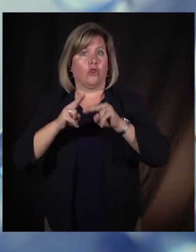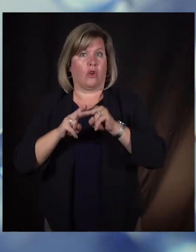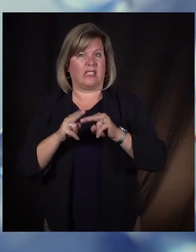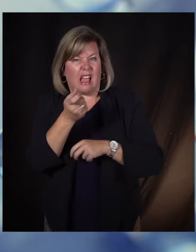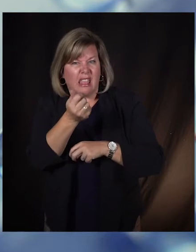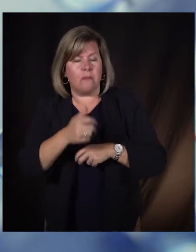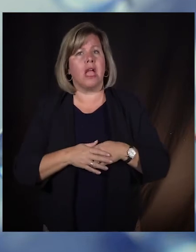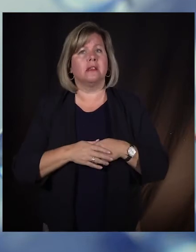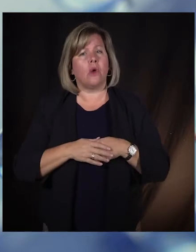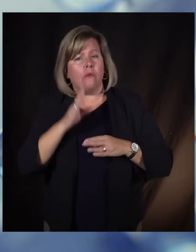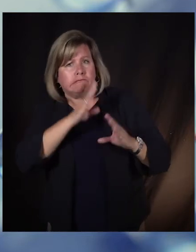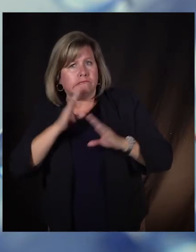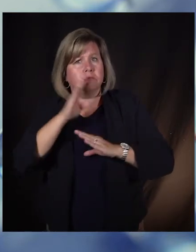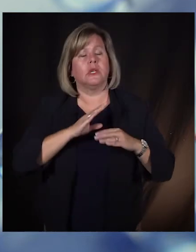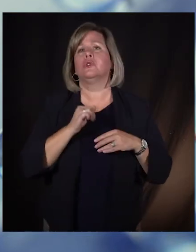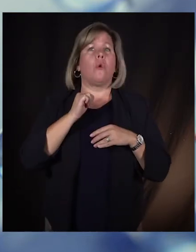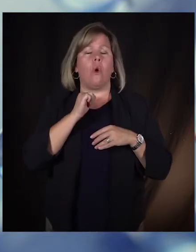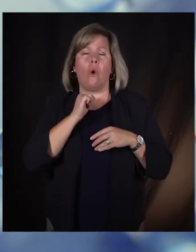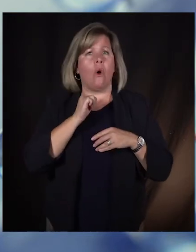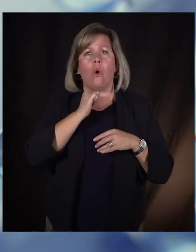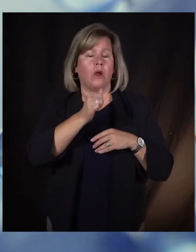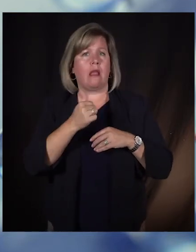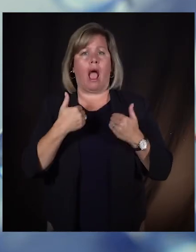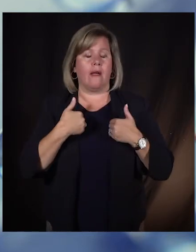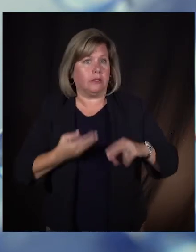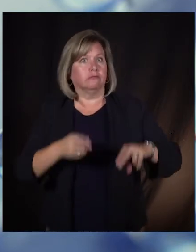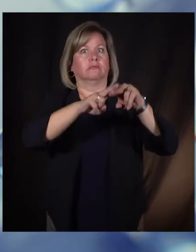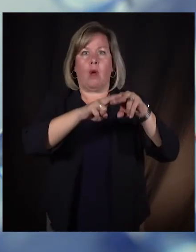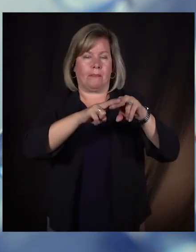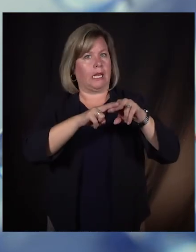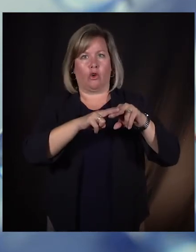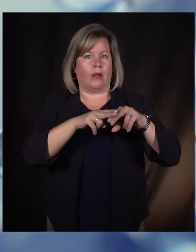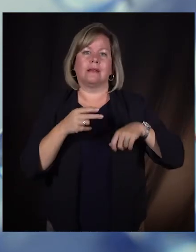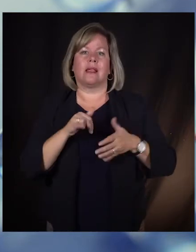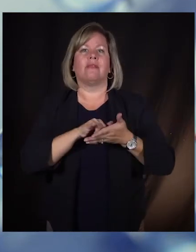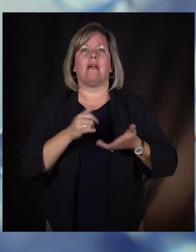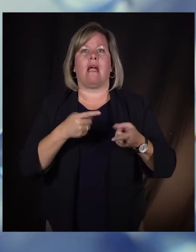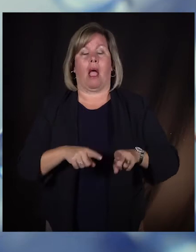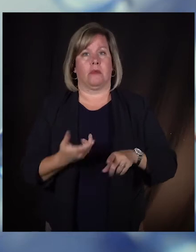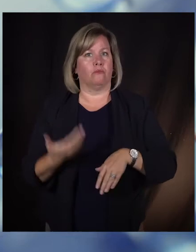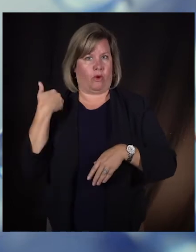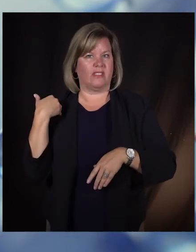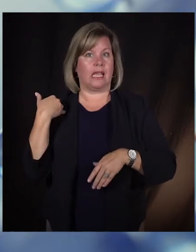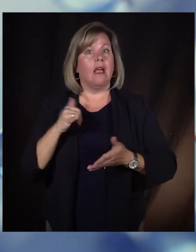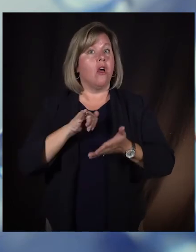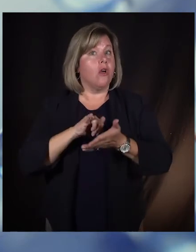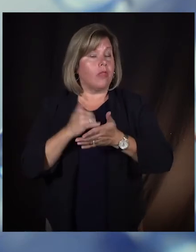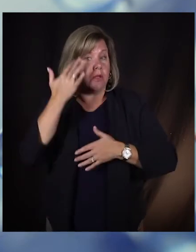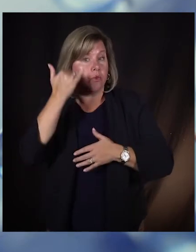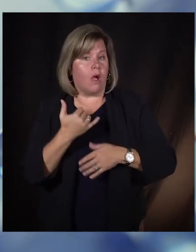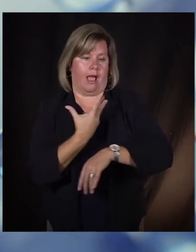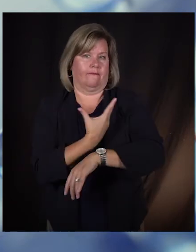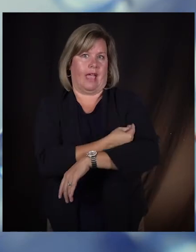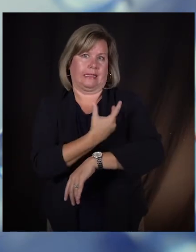it's certainly reassuring that we're not seeing the rapid increases that we saw previously. I think largely that is due to